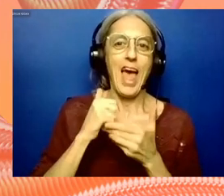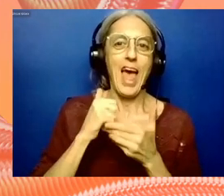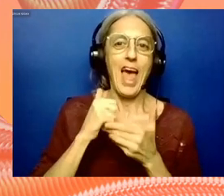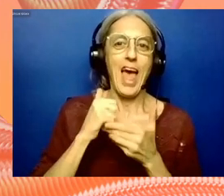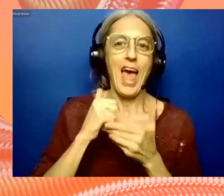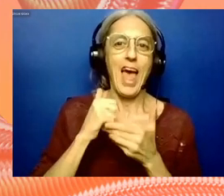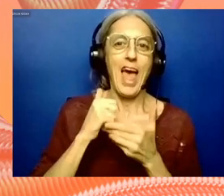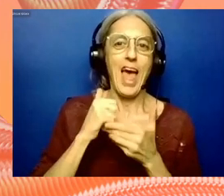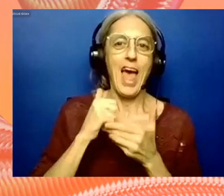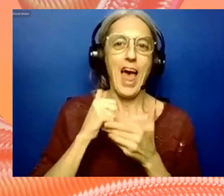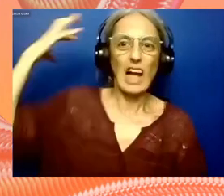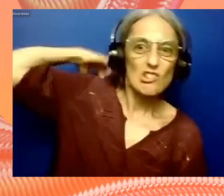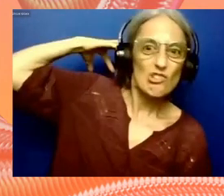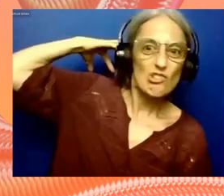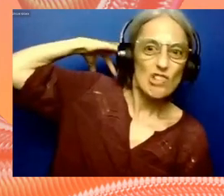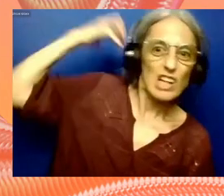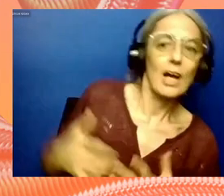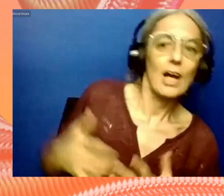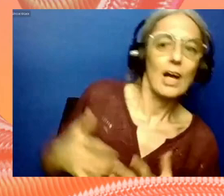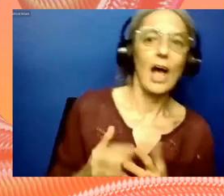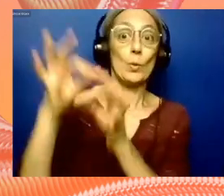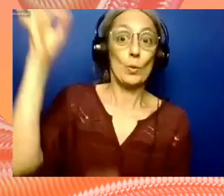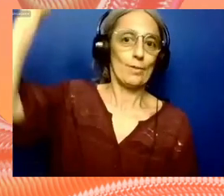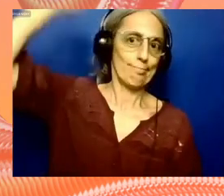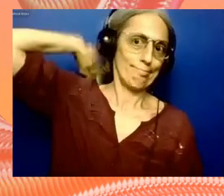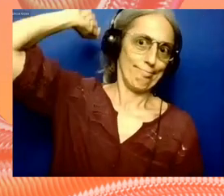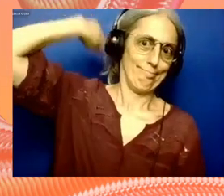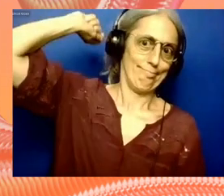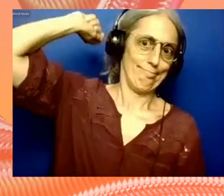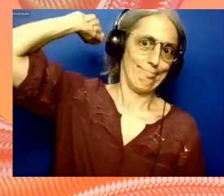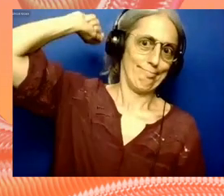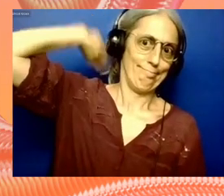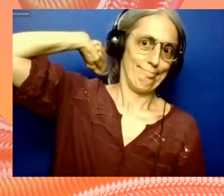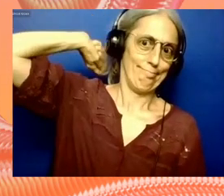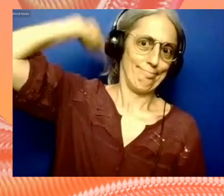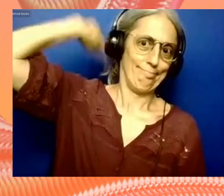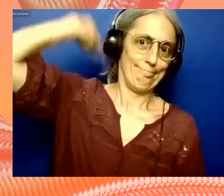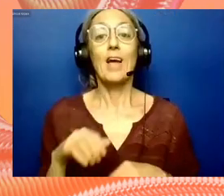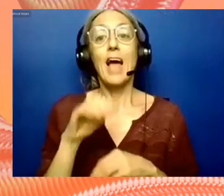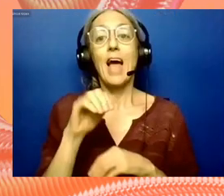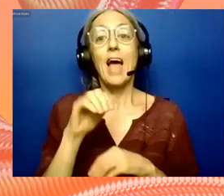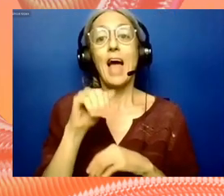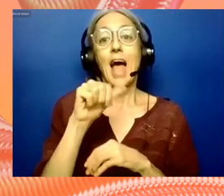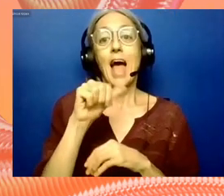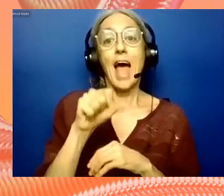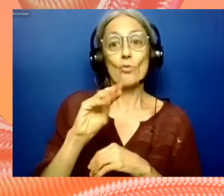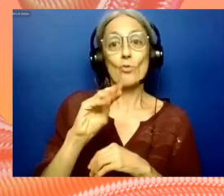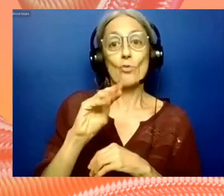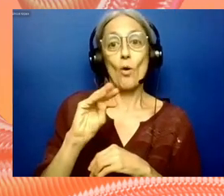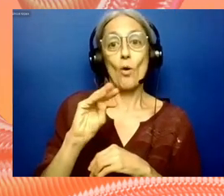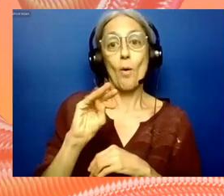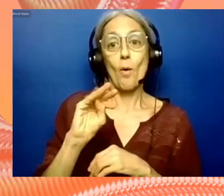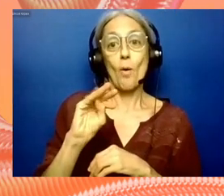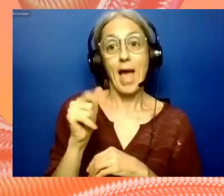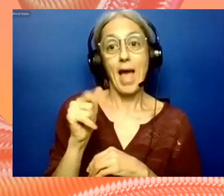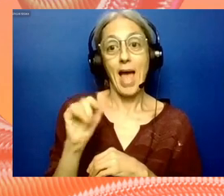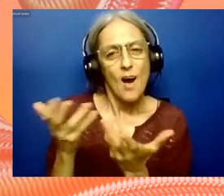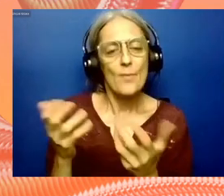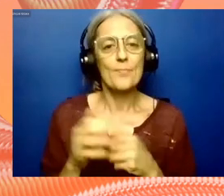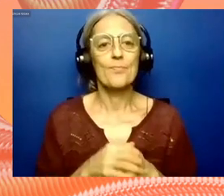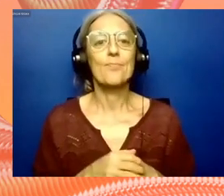So, but yeah, how to astro magic. Yeah. So there's times that are imbued